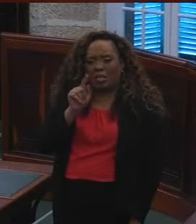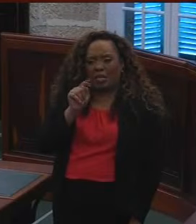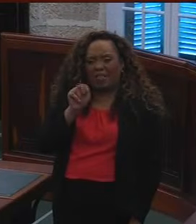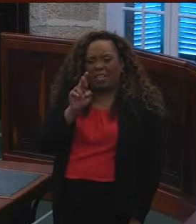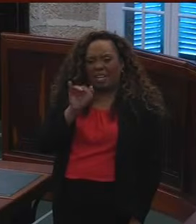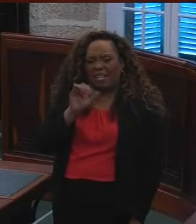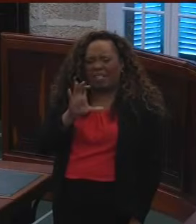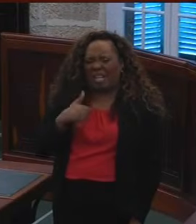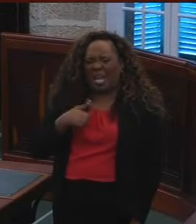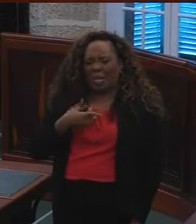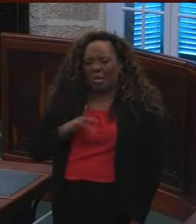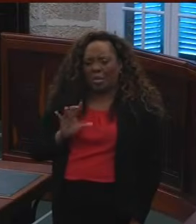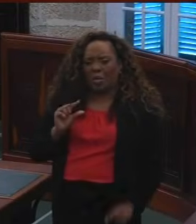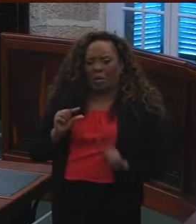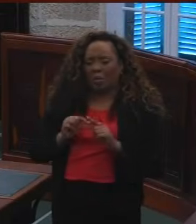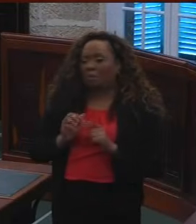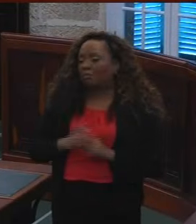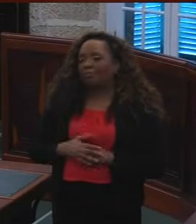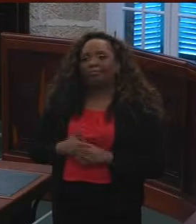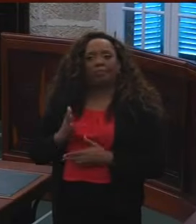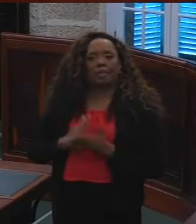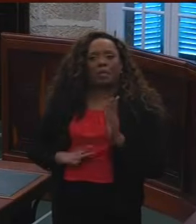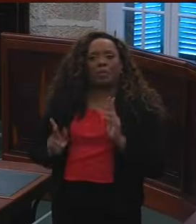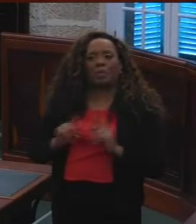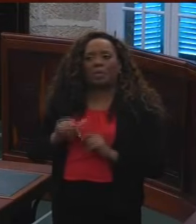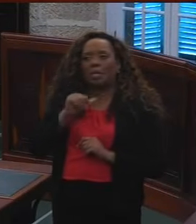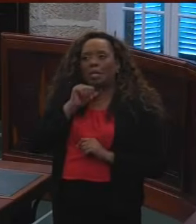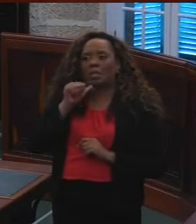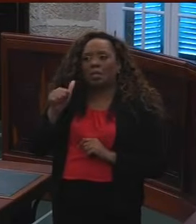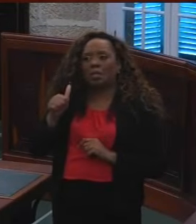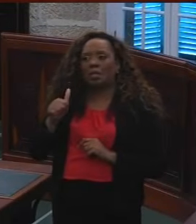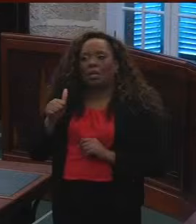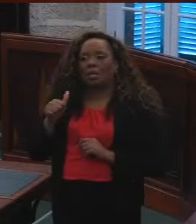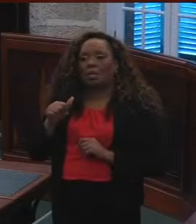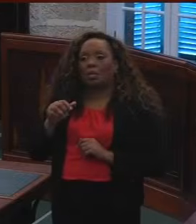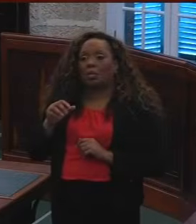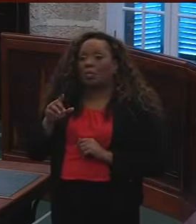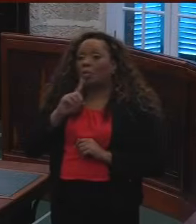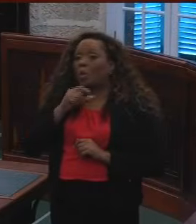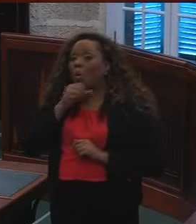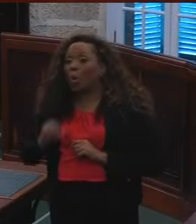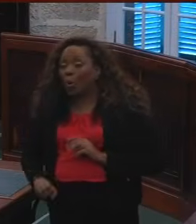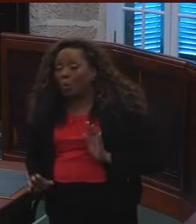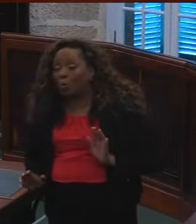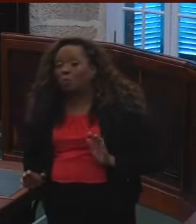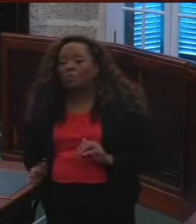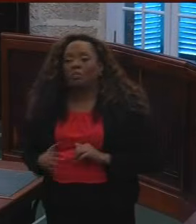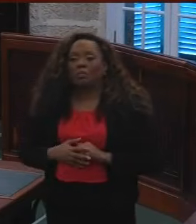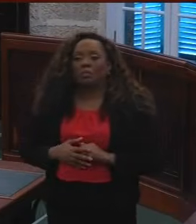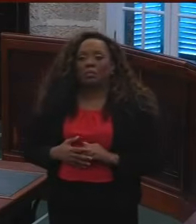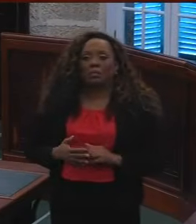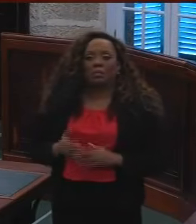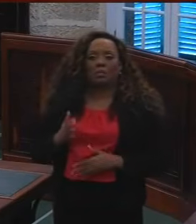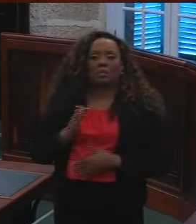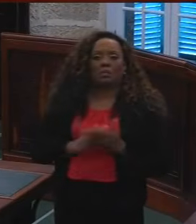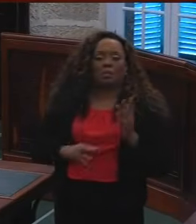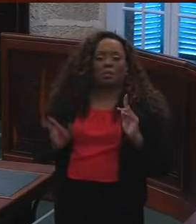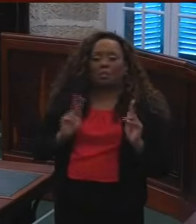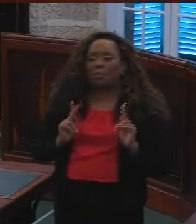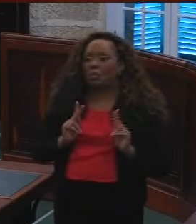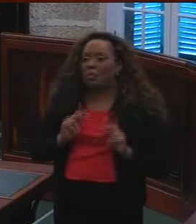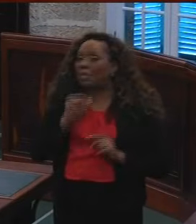real disability in the sense, sir. And some who are too old to be in a child space, sir, but who need